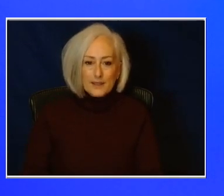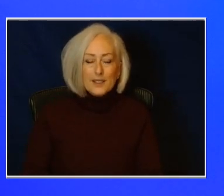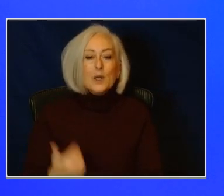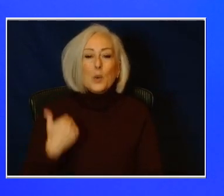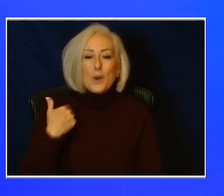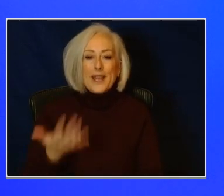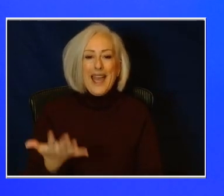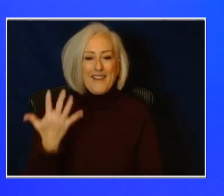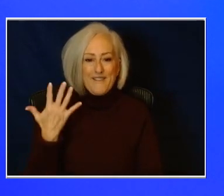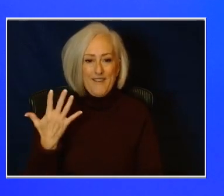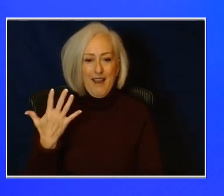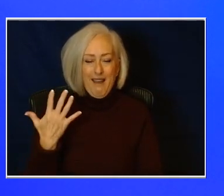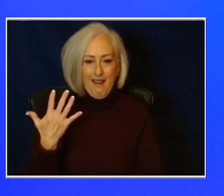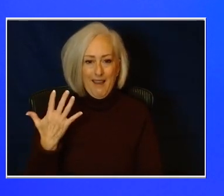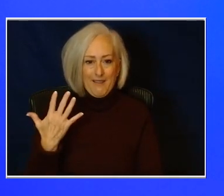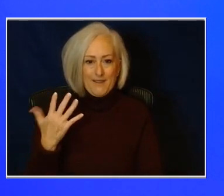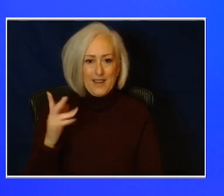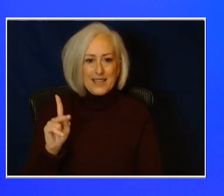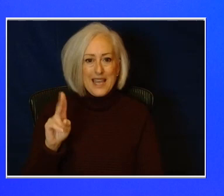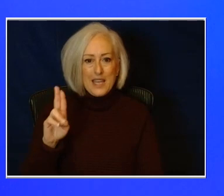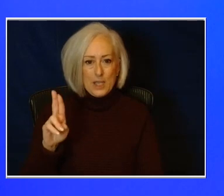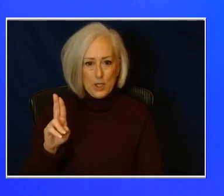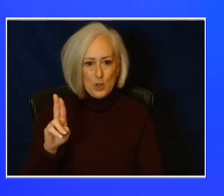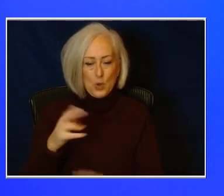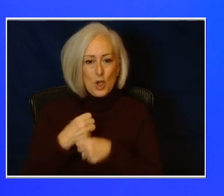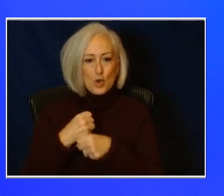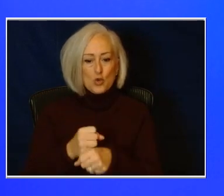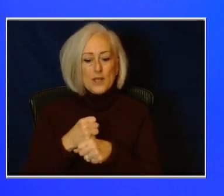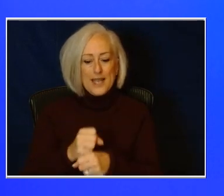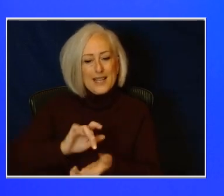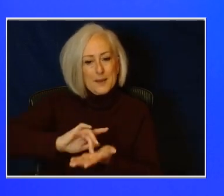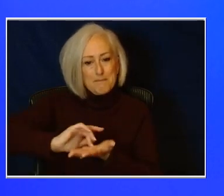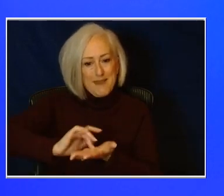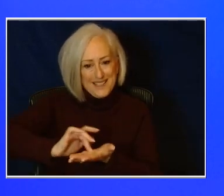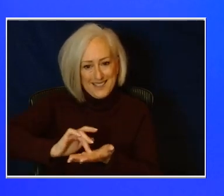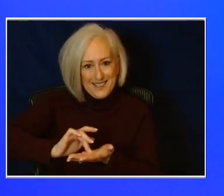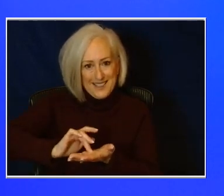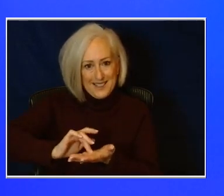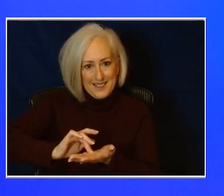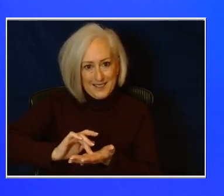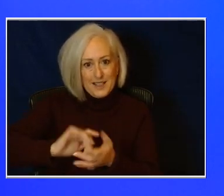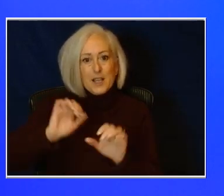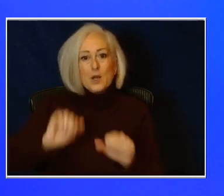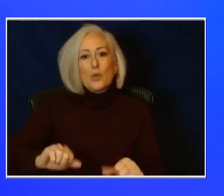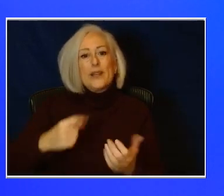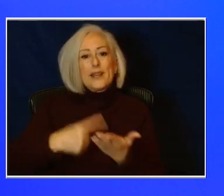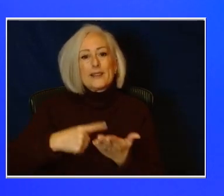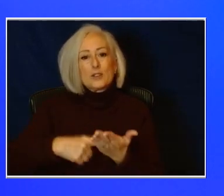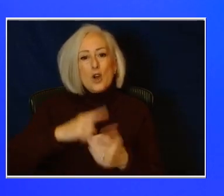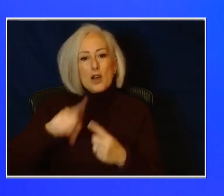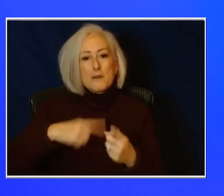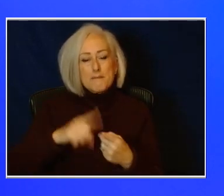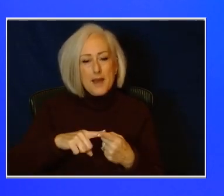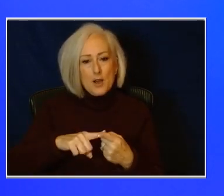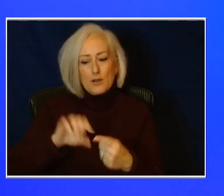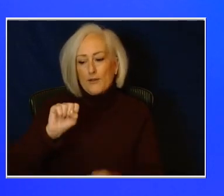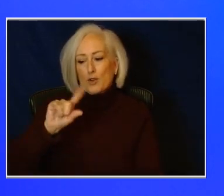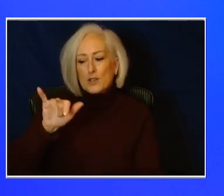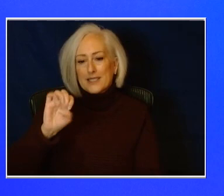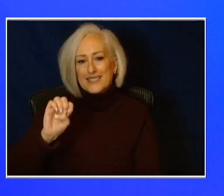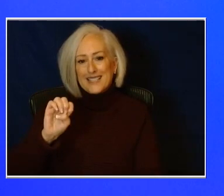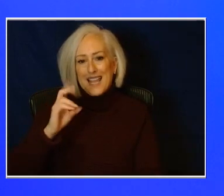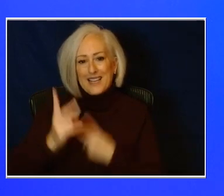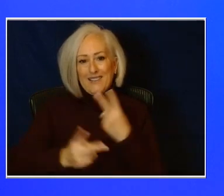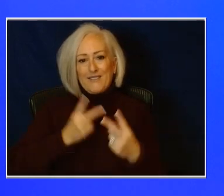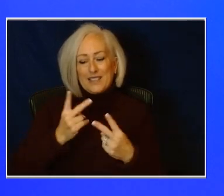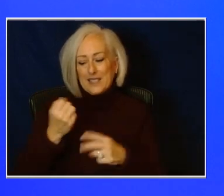5 KU created drugs that we were able to talk about at our site visit this past year.